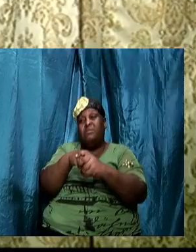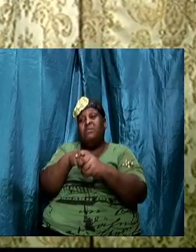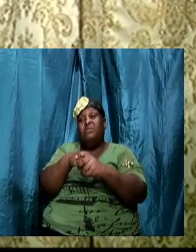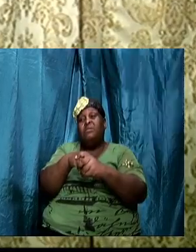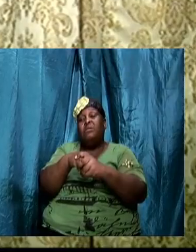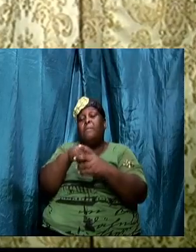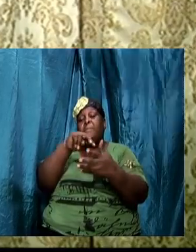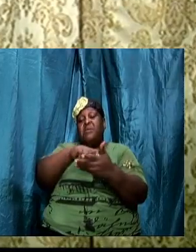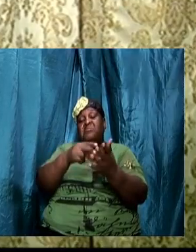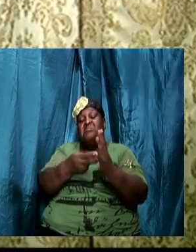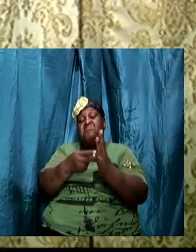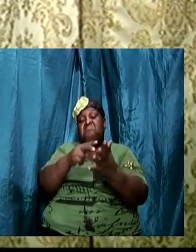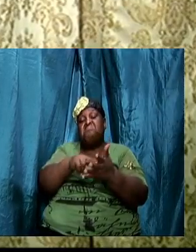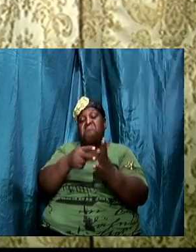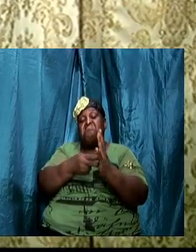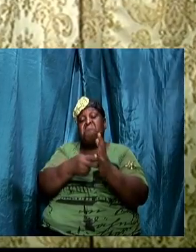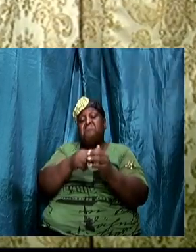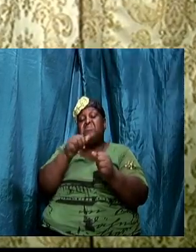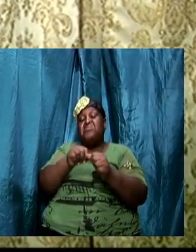represents